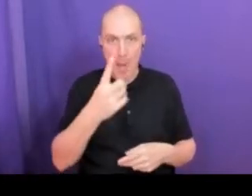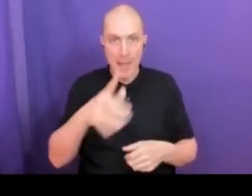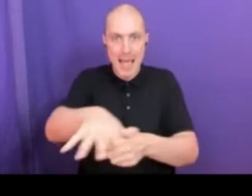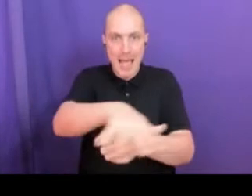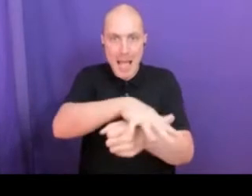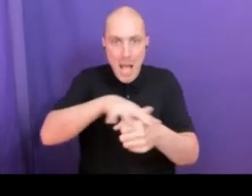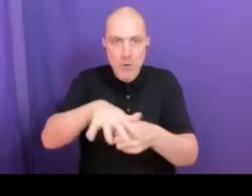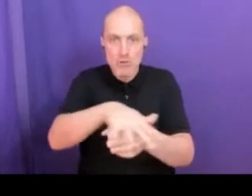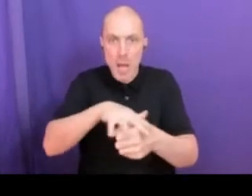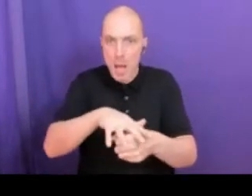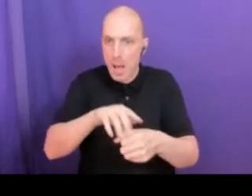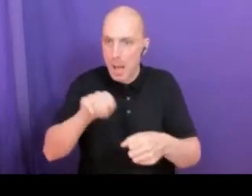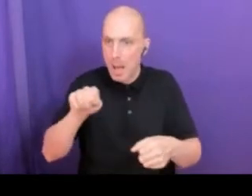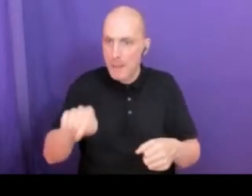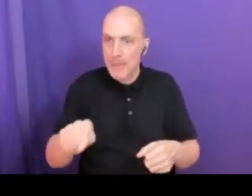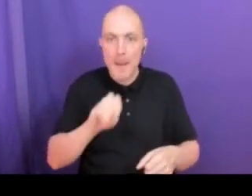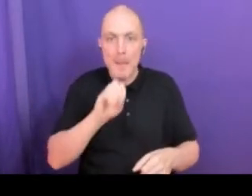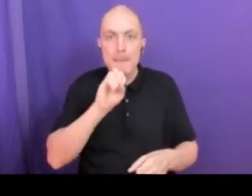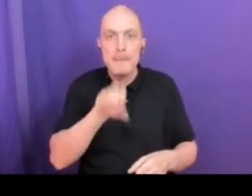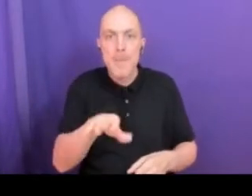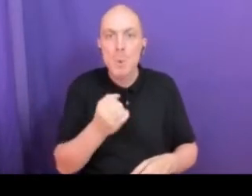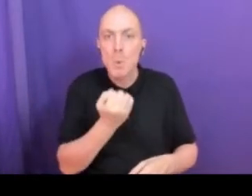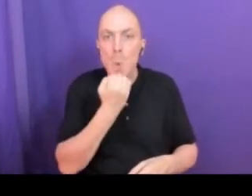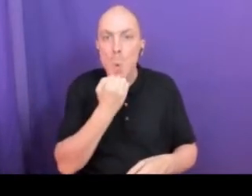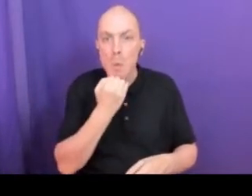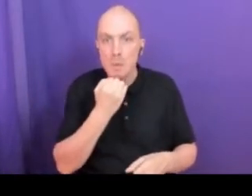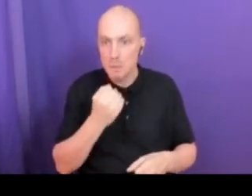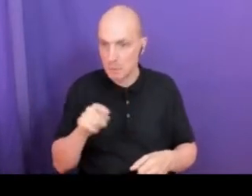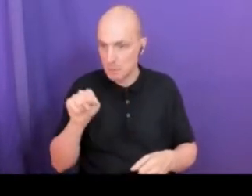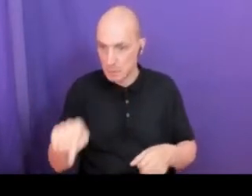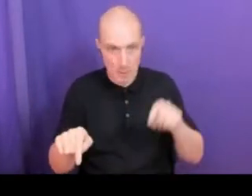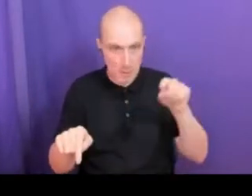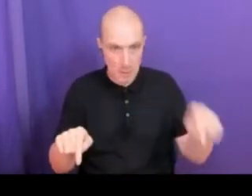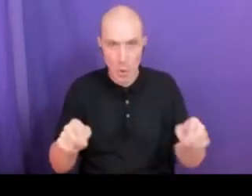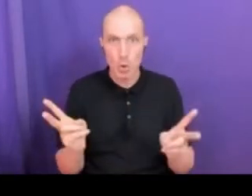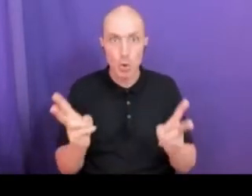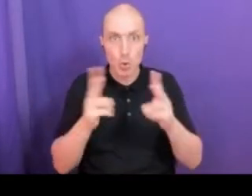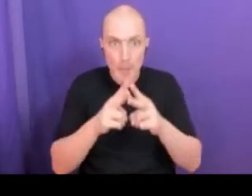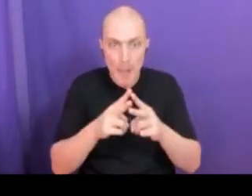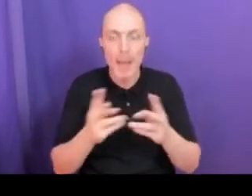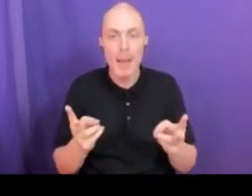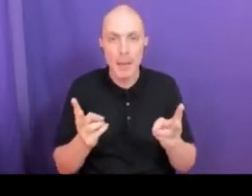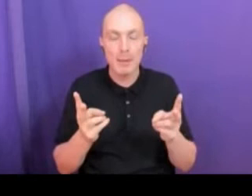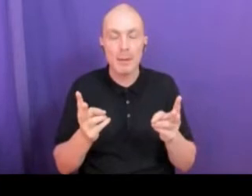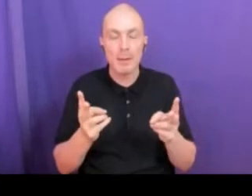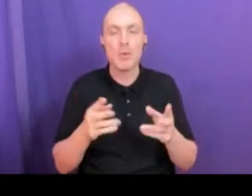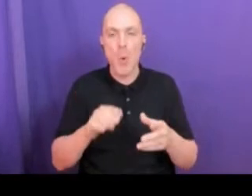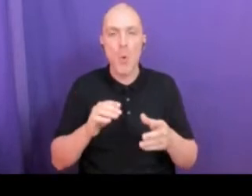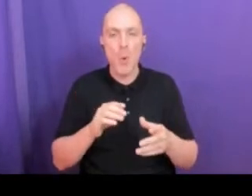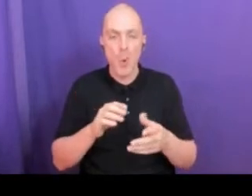postcodes, but that would be reasonable. We'd expect that. So we go through all that process. And at the